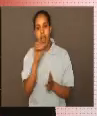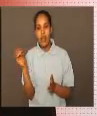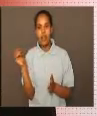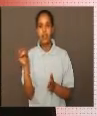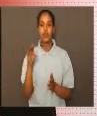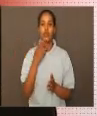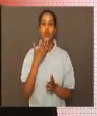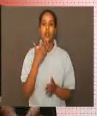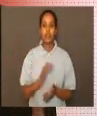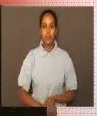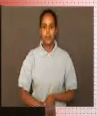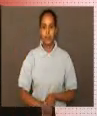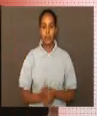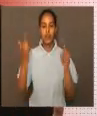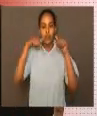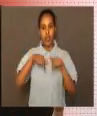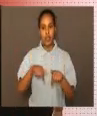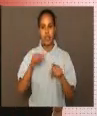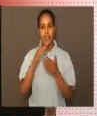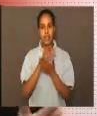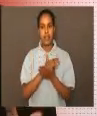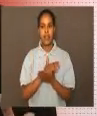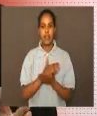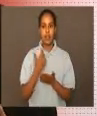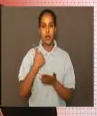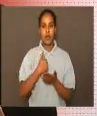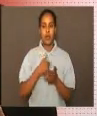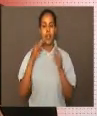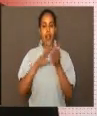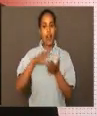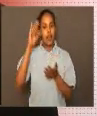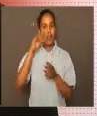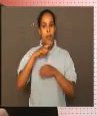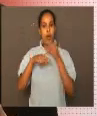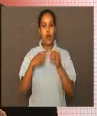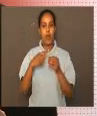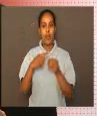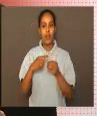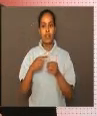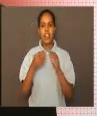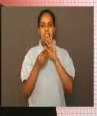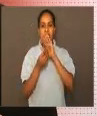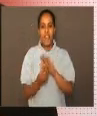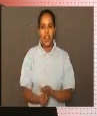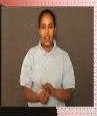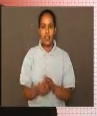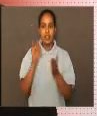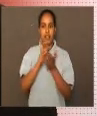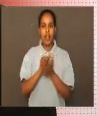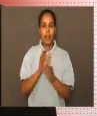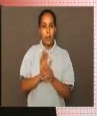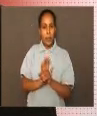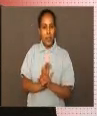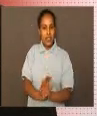sugar. In today's lesson, we will learn about the effect that